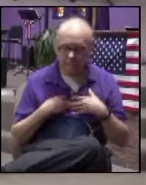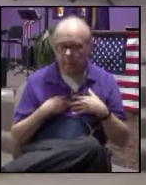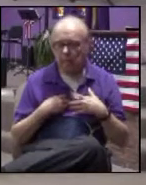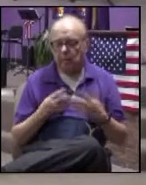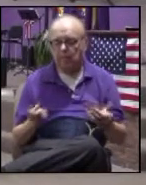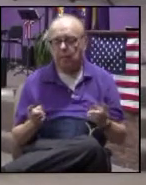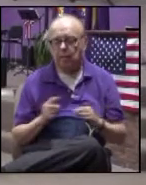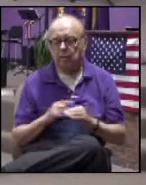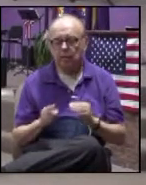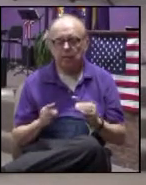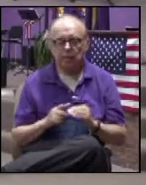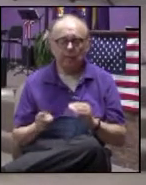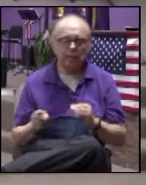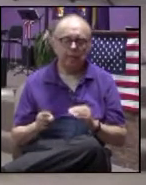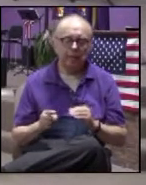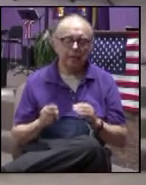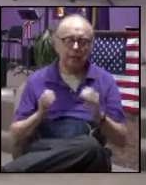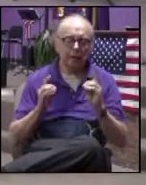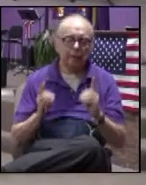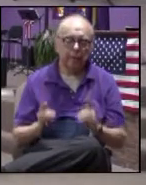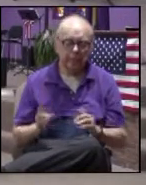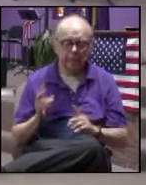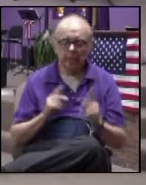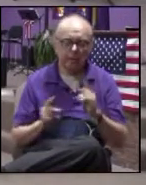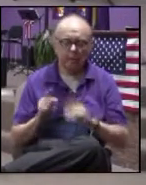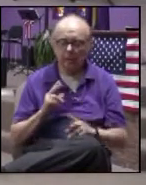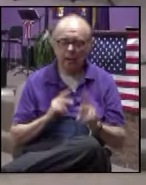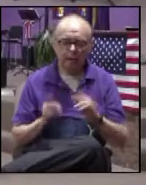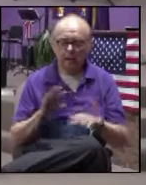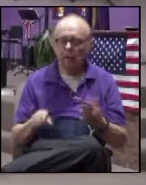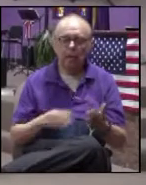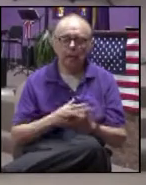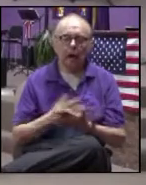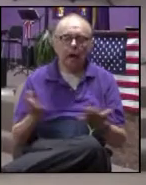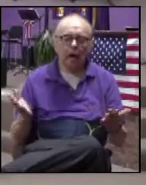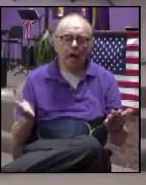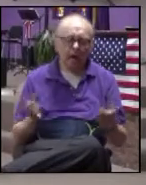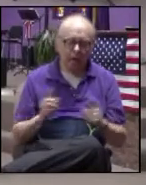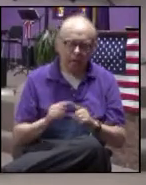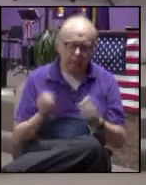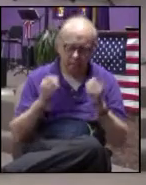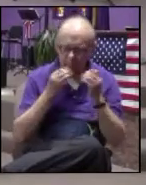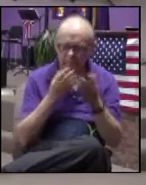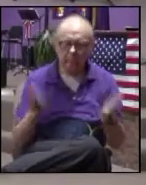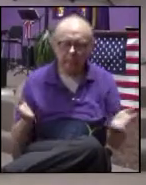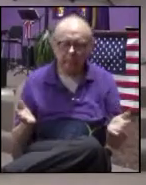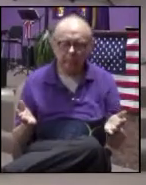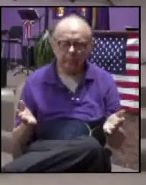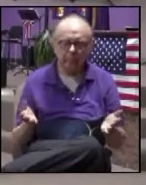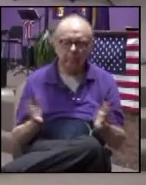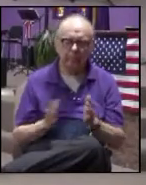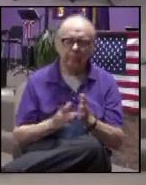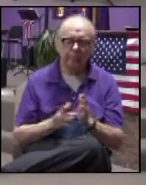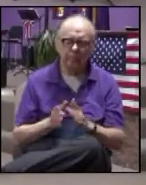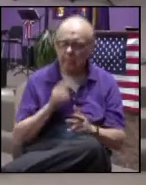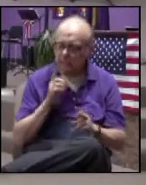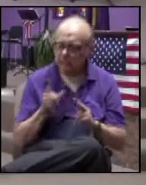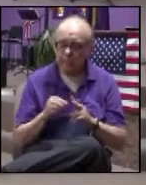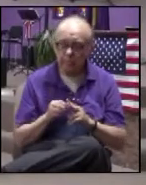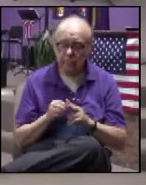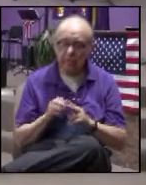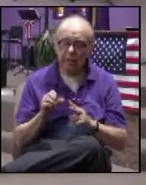had very scholarly people. They had all of these people that could do all kinds of everything. But let me say something to y'all. Jesus didn't choose the